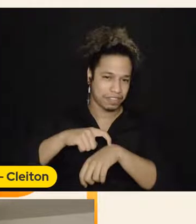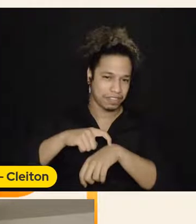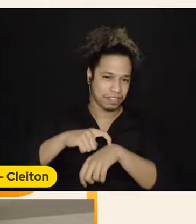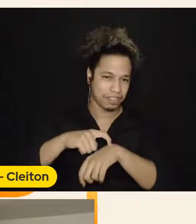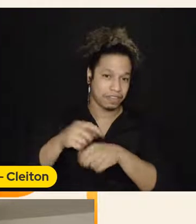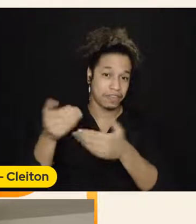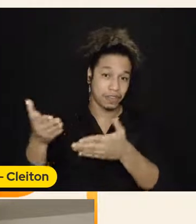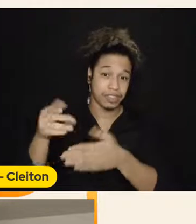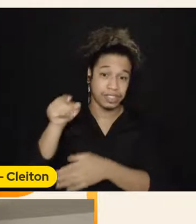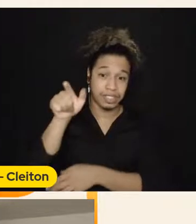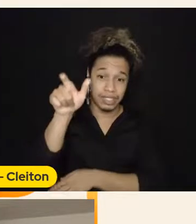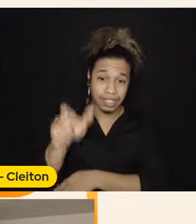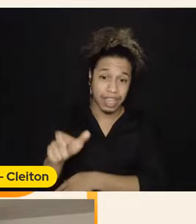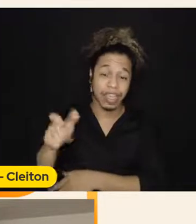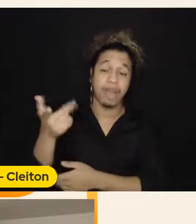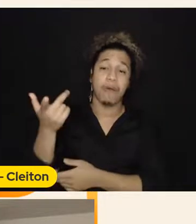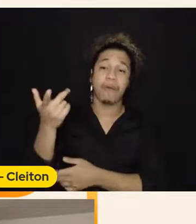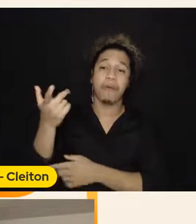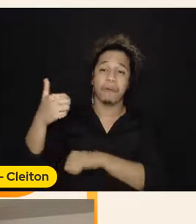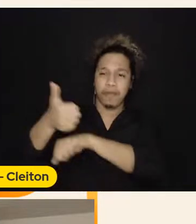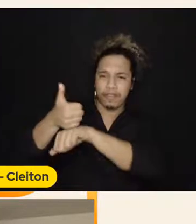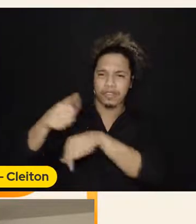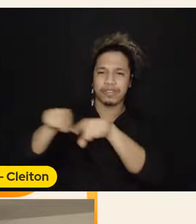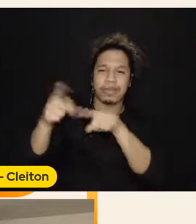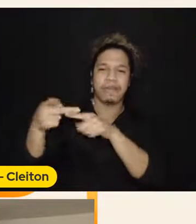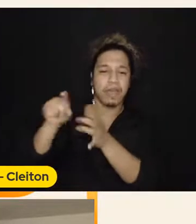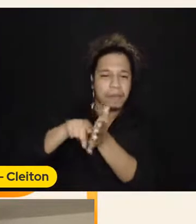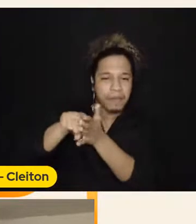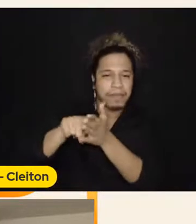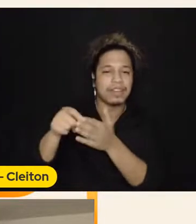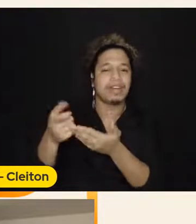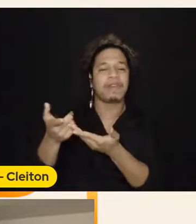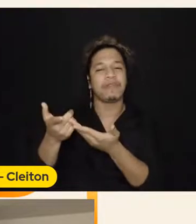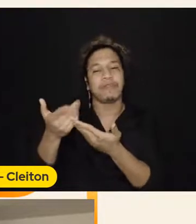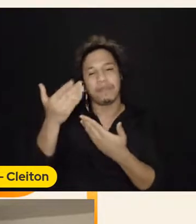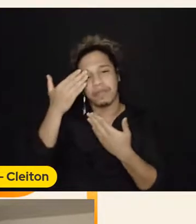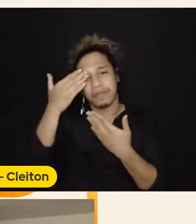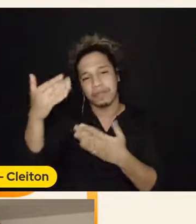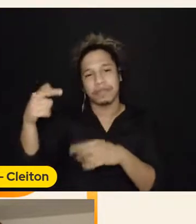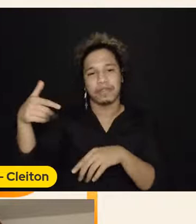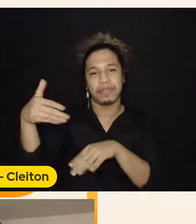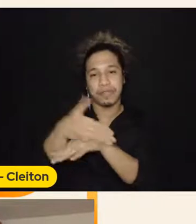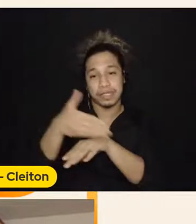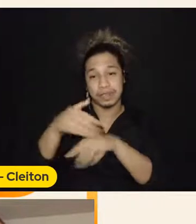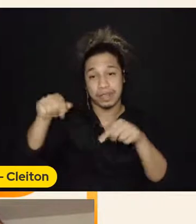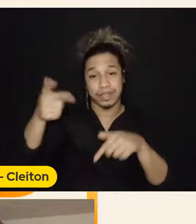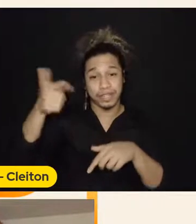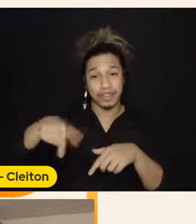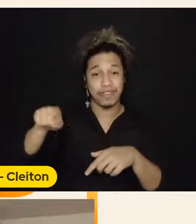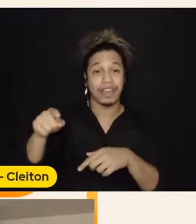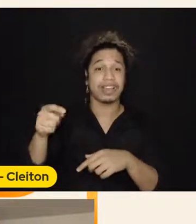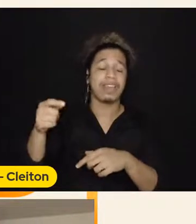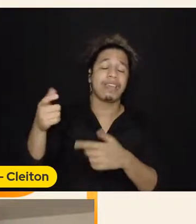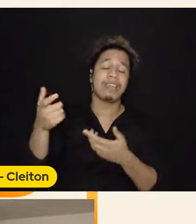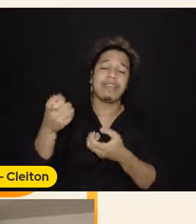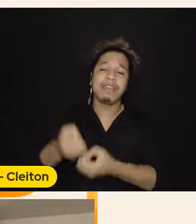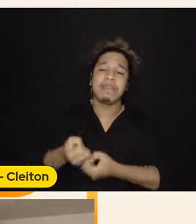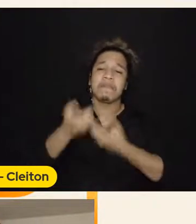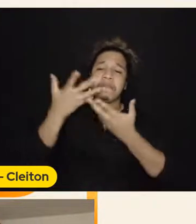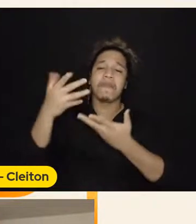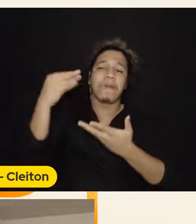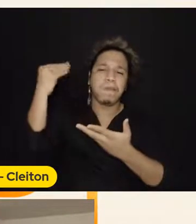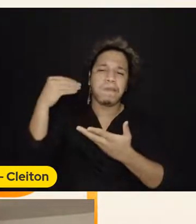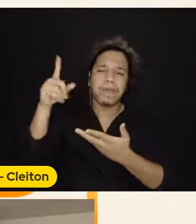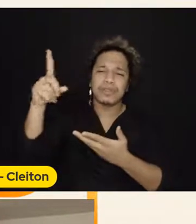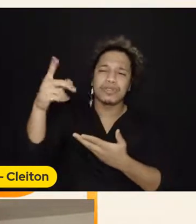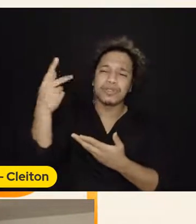and as a researcher, Jonathan. So thank you so much for having me, for being here with us, sharing all your experience, right?